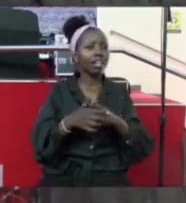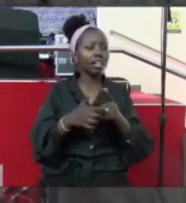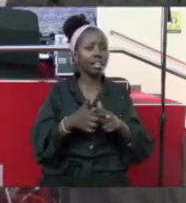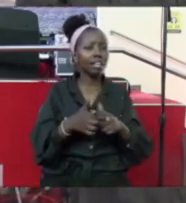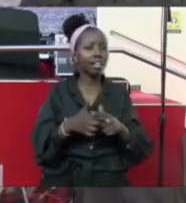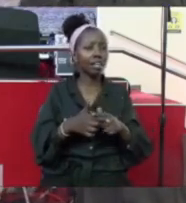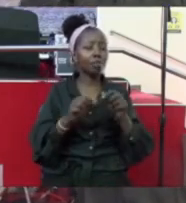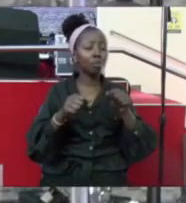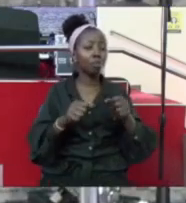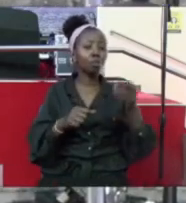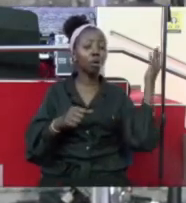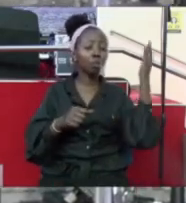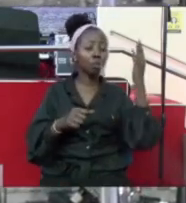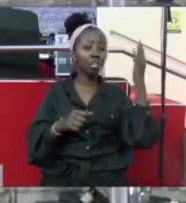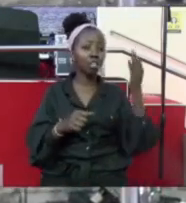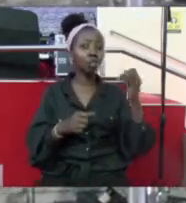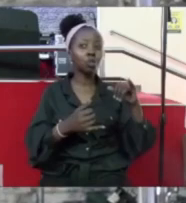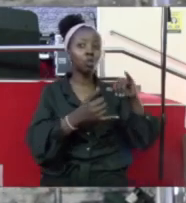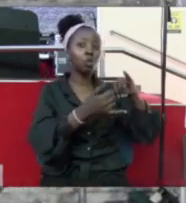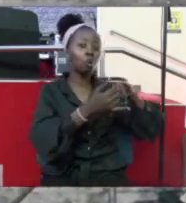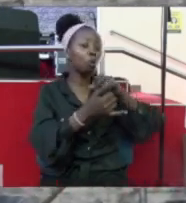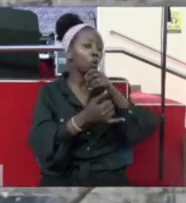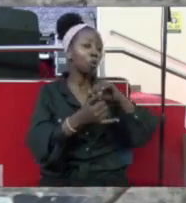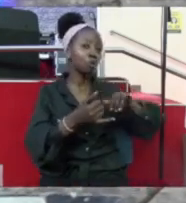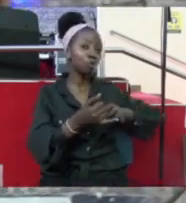Alafu nikamhubiria yule ambaye alikuwa ni bibi yake. And